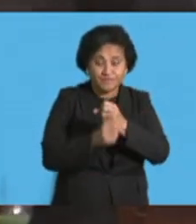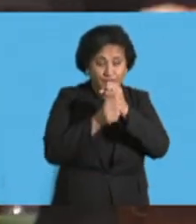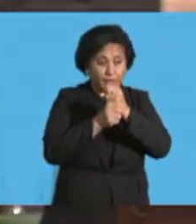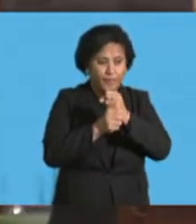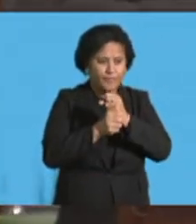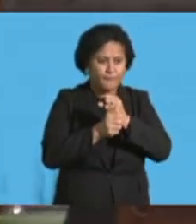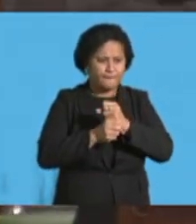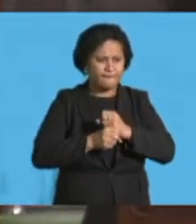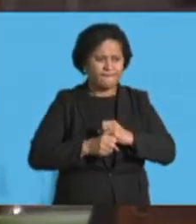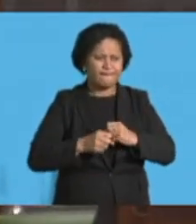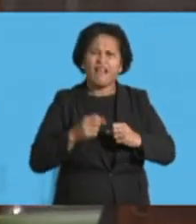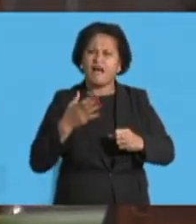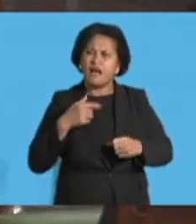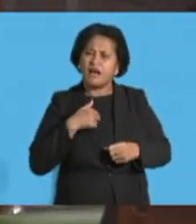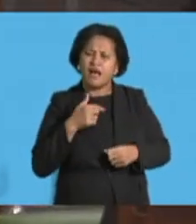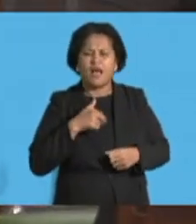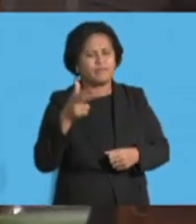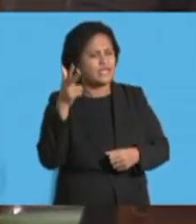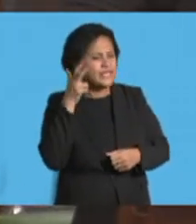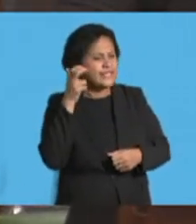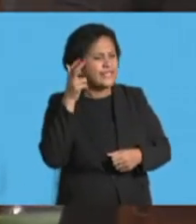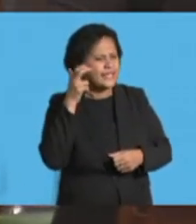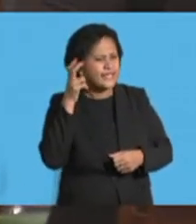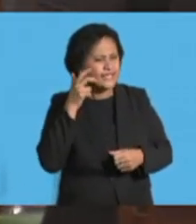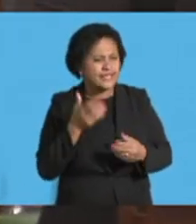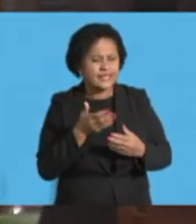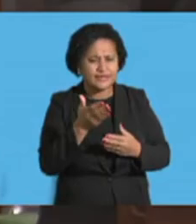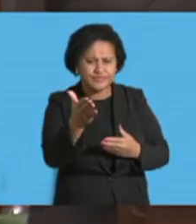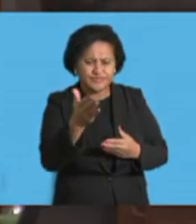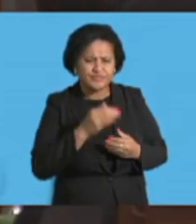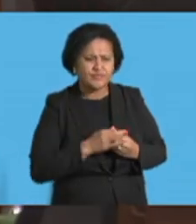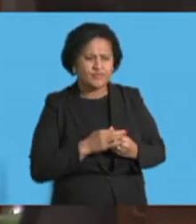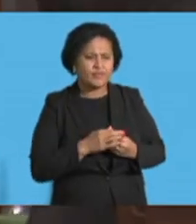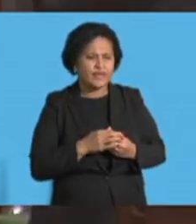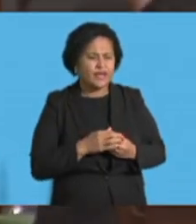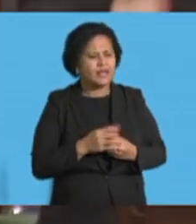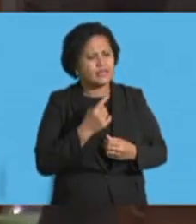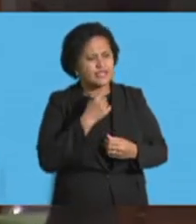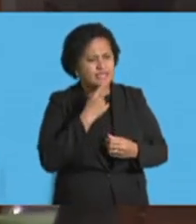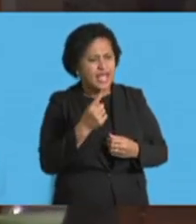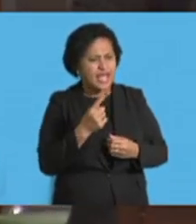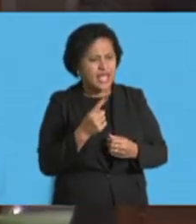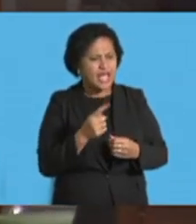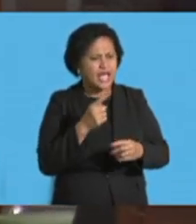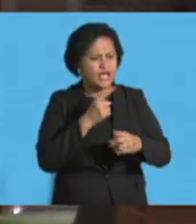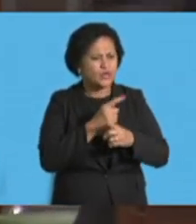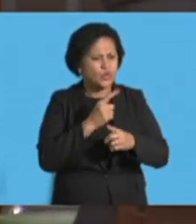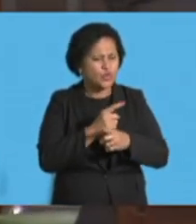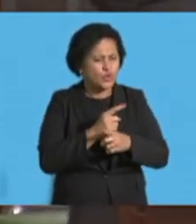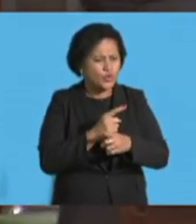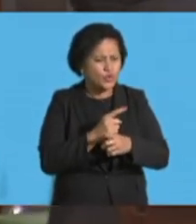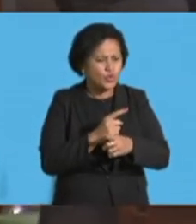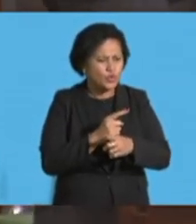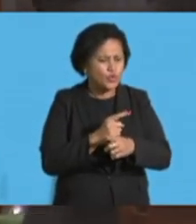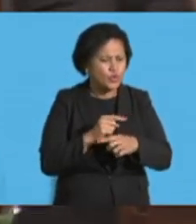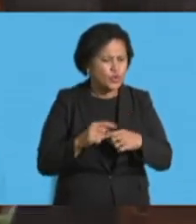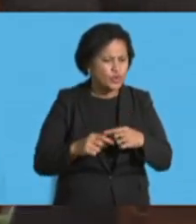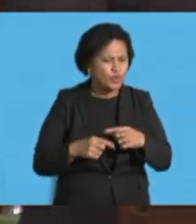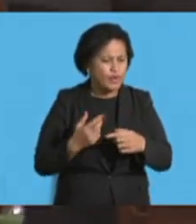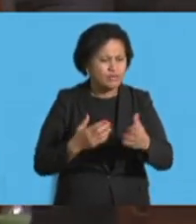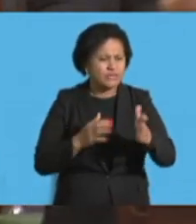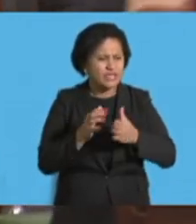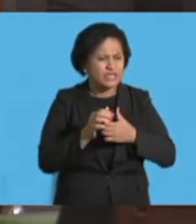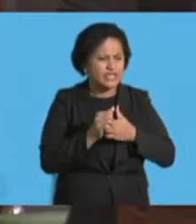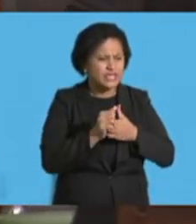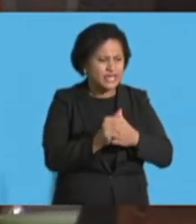I kept on hearing Honourable Gavoka stood up and talked about R, why the money is in R. Honourable Leader of